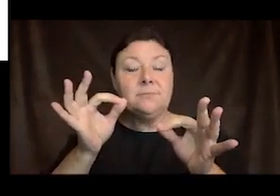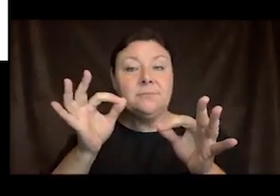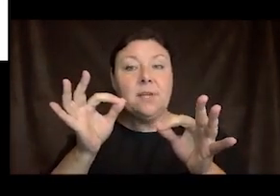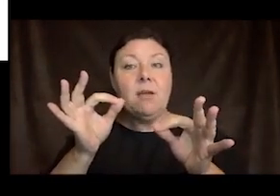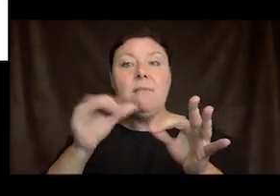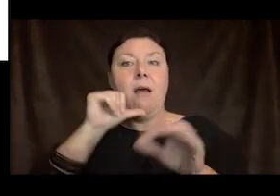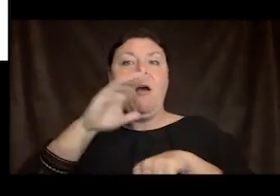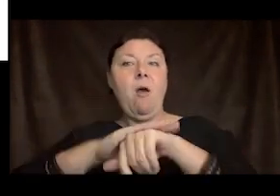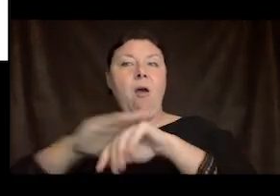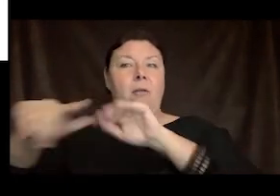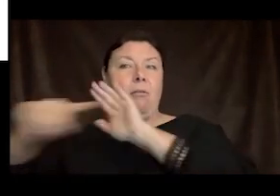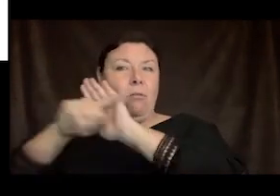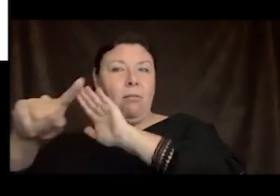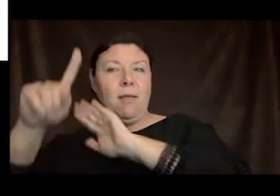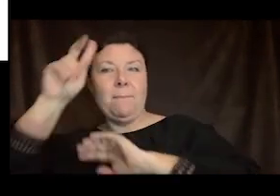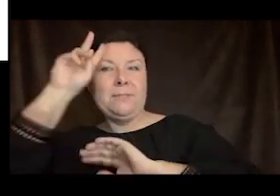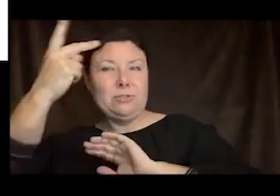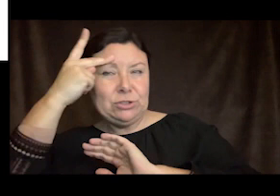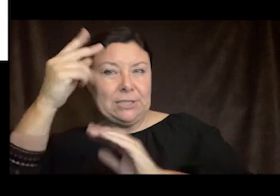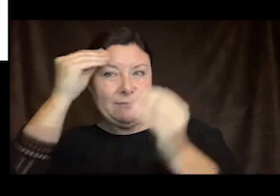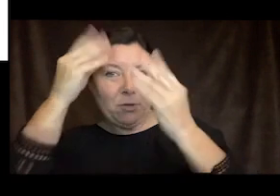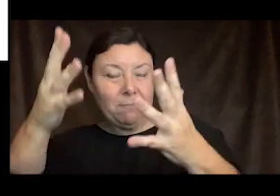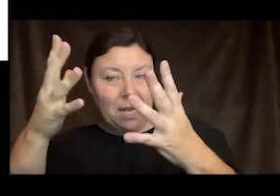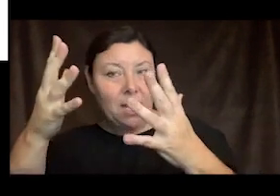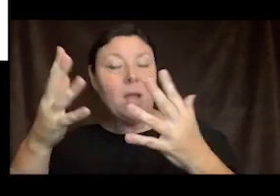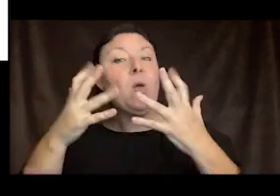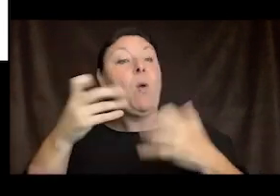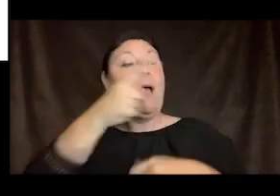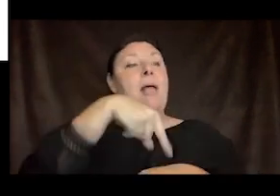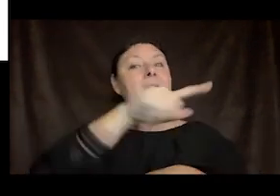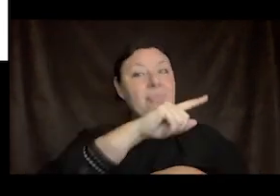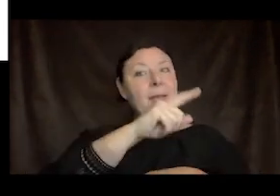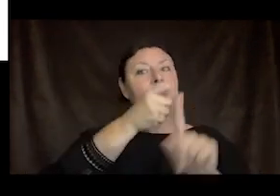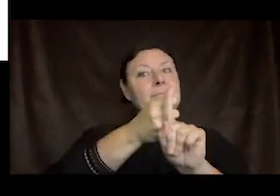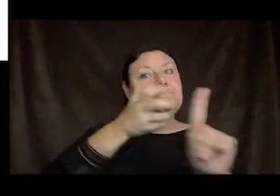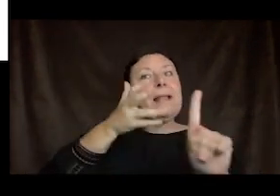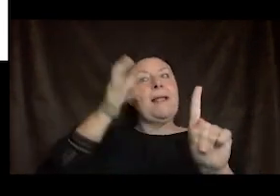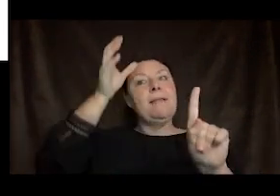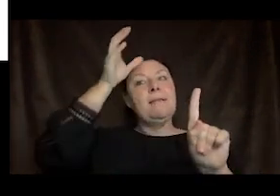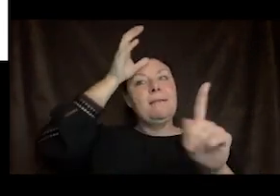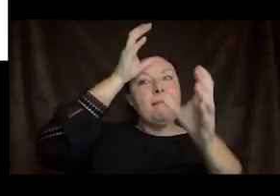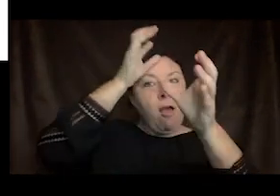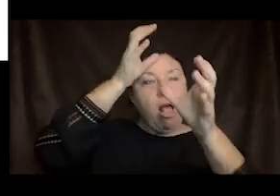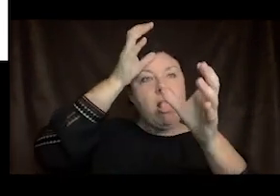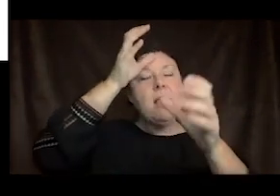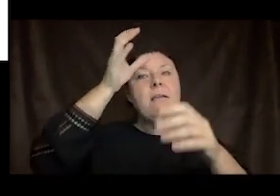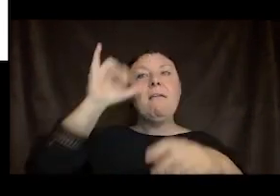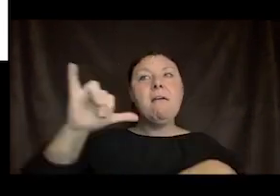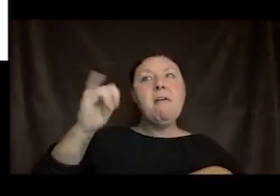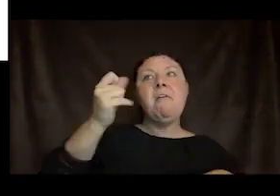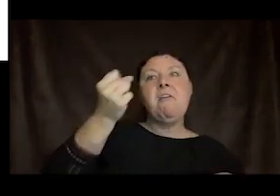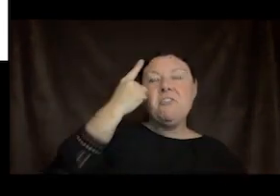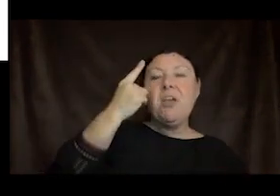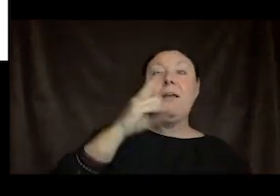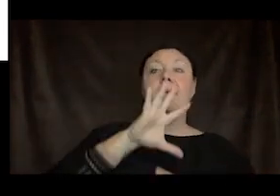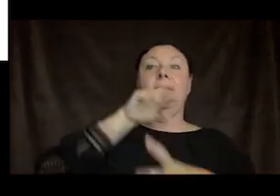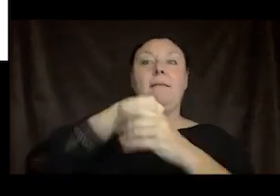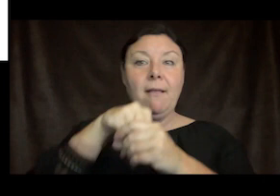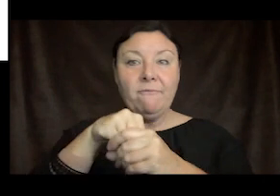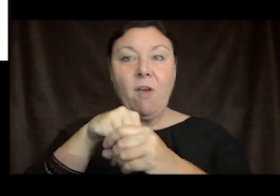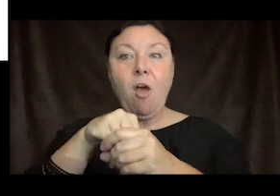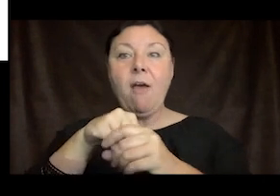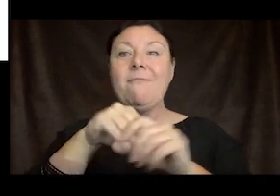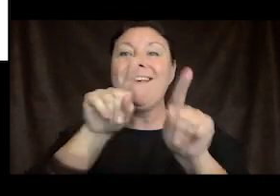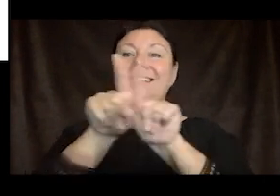of misinformation, but being able to expand their knowledge base, to become participatory as